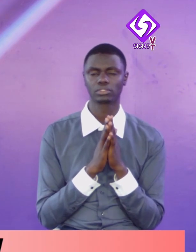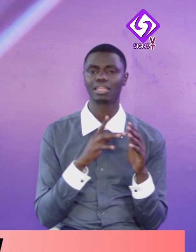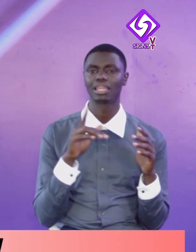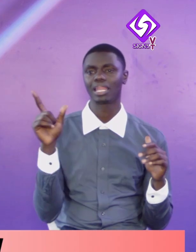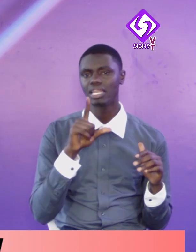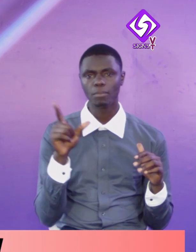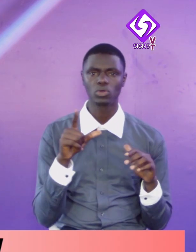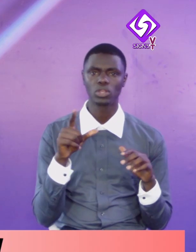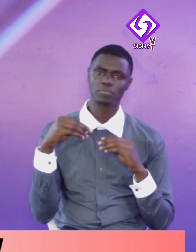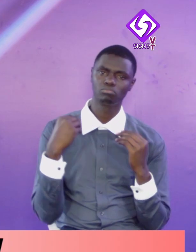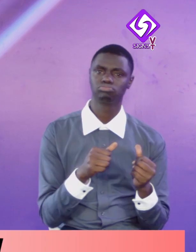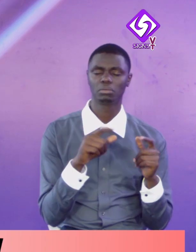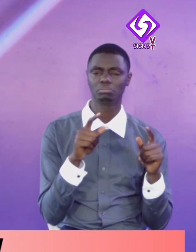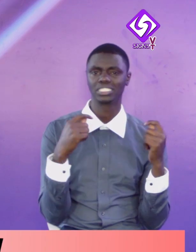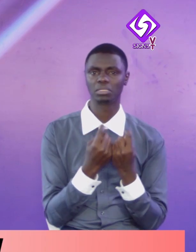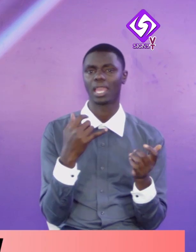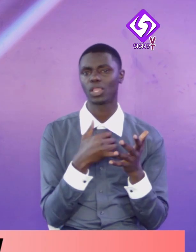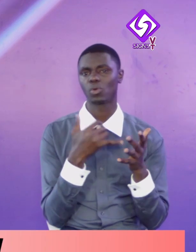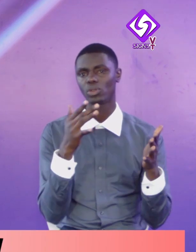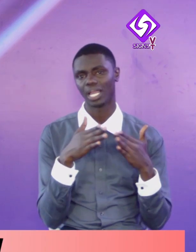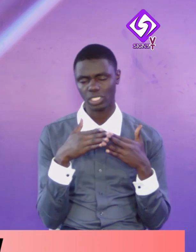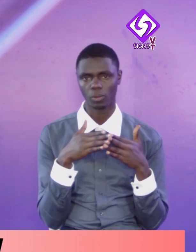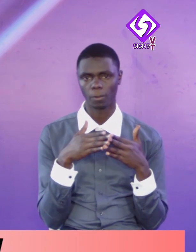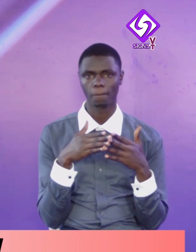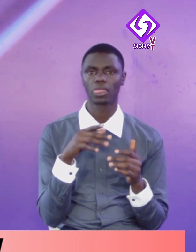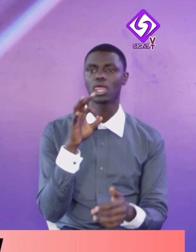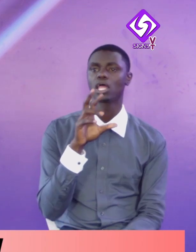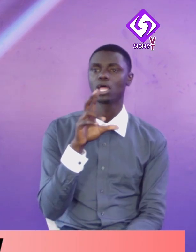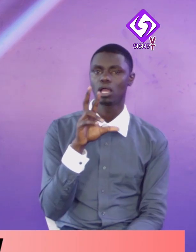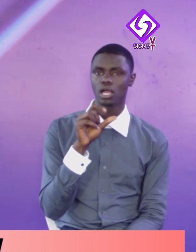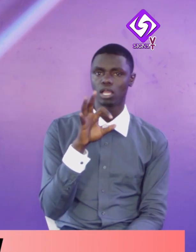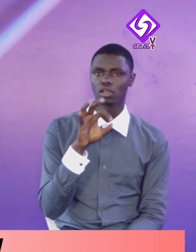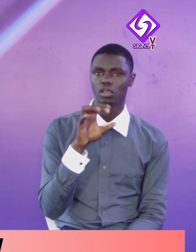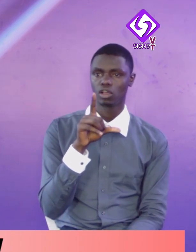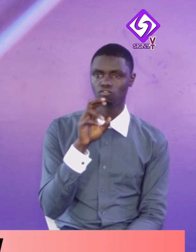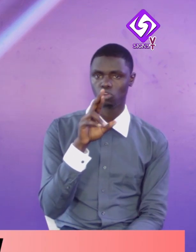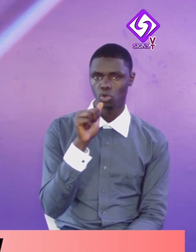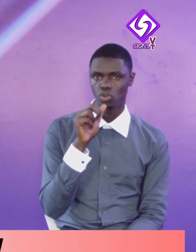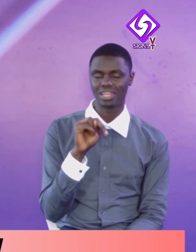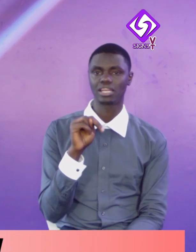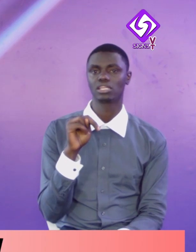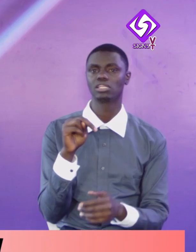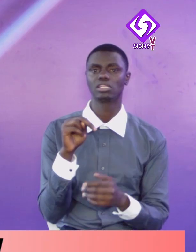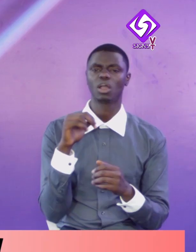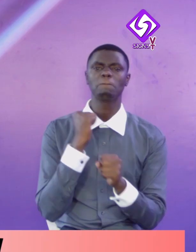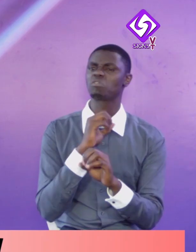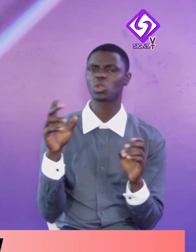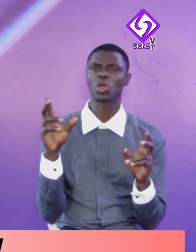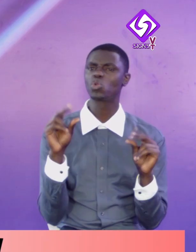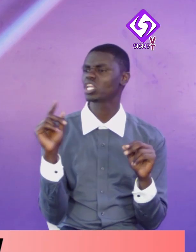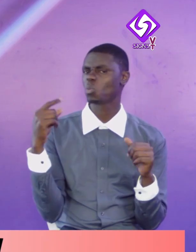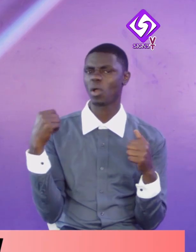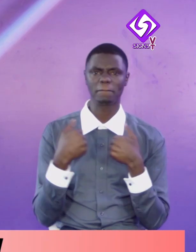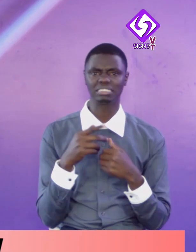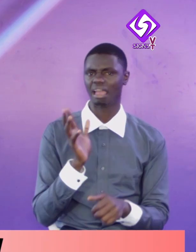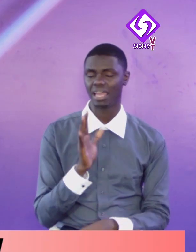Liverpool has been beating teams, including Arsenal, Florian Wirtz has not been performing in that game. It is not one game.